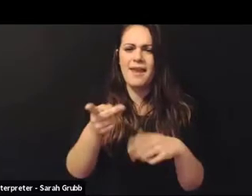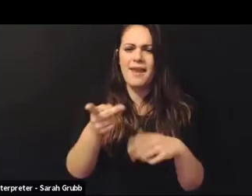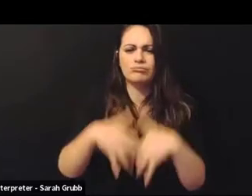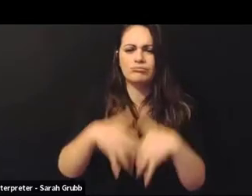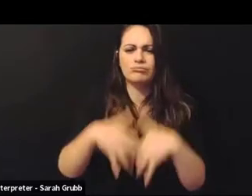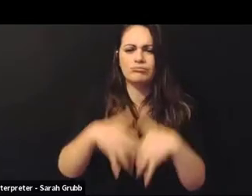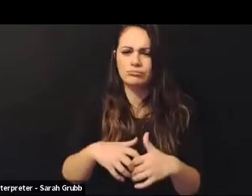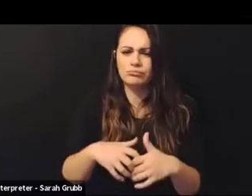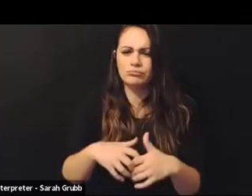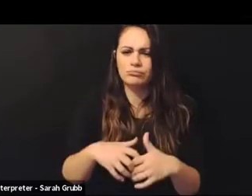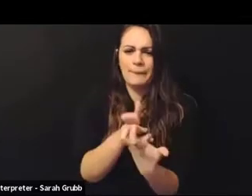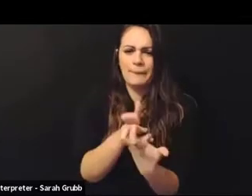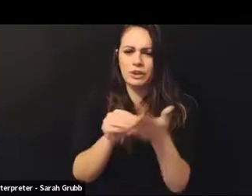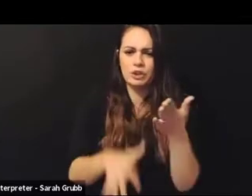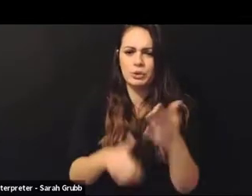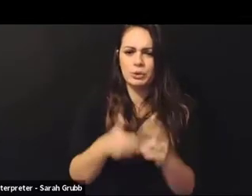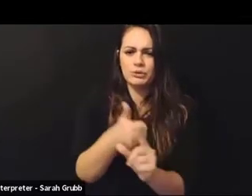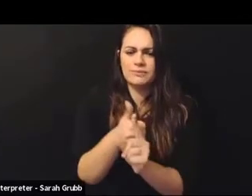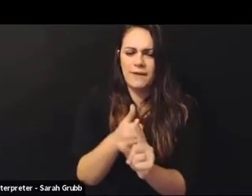deafblind.